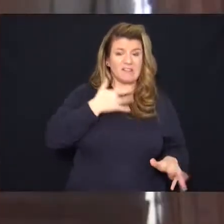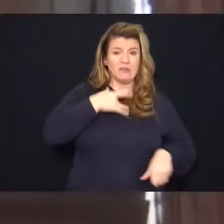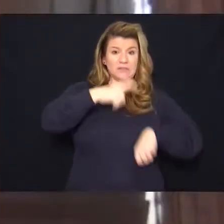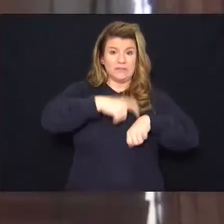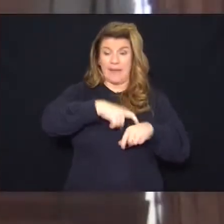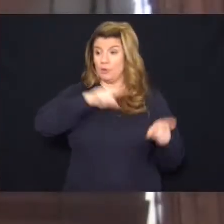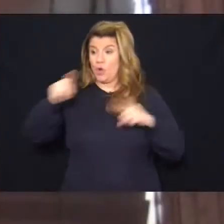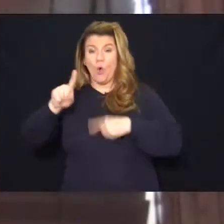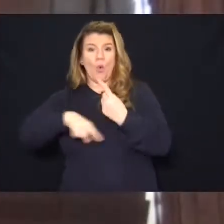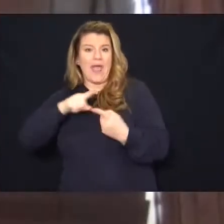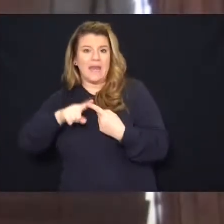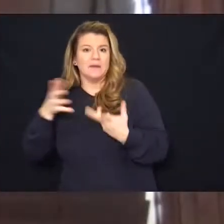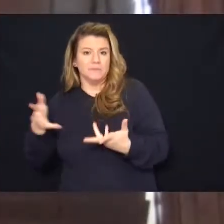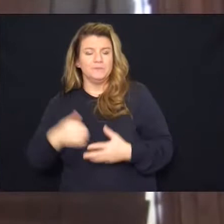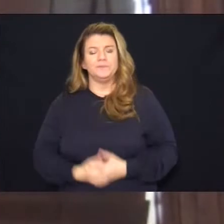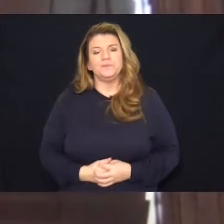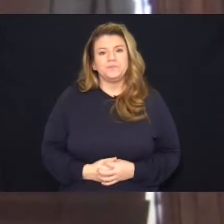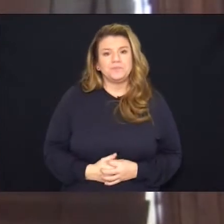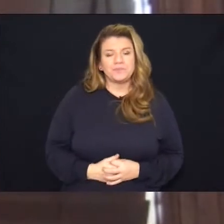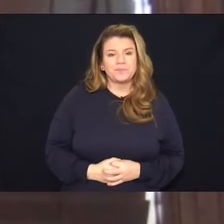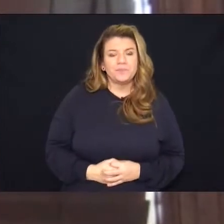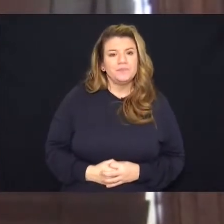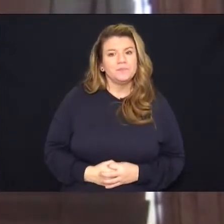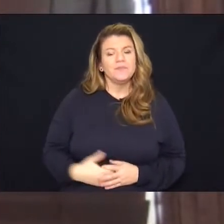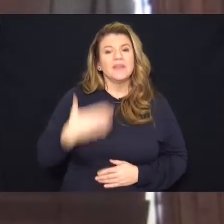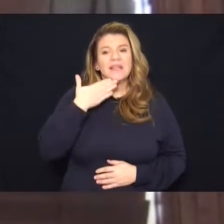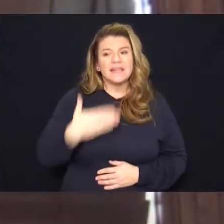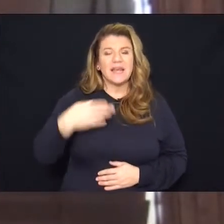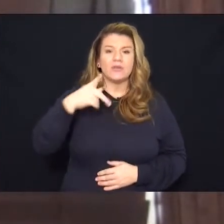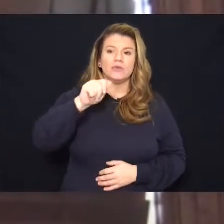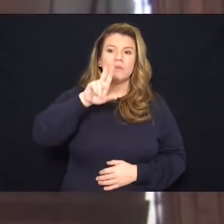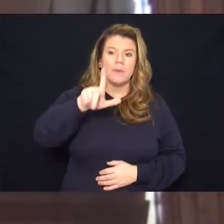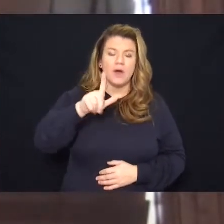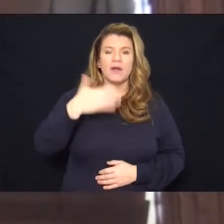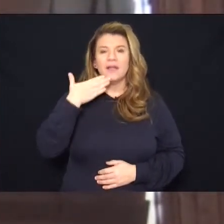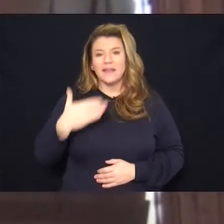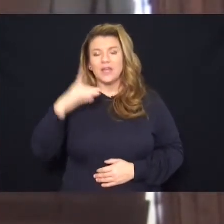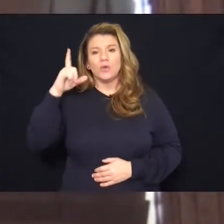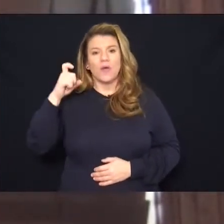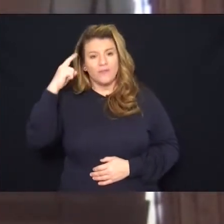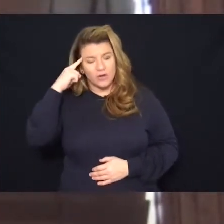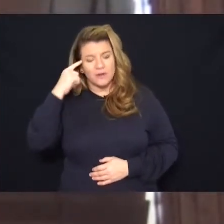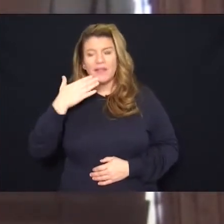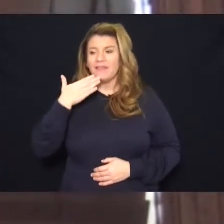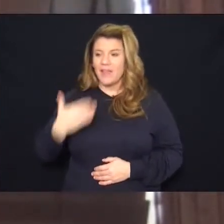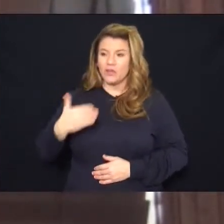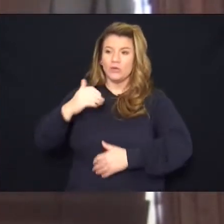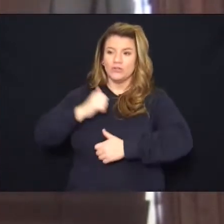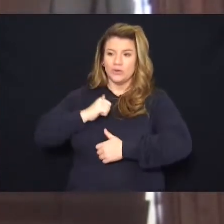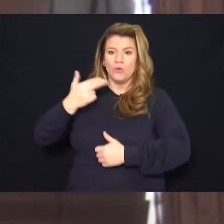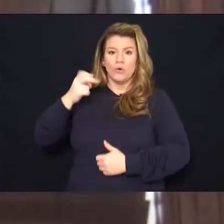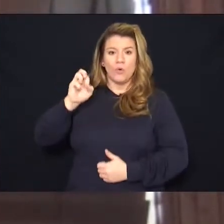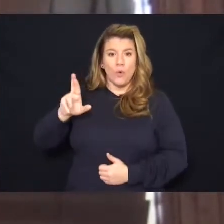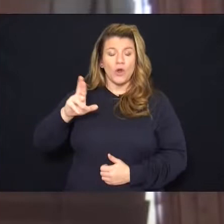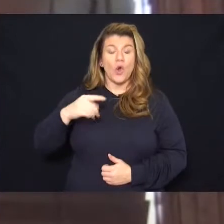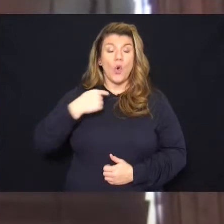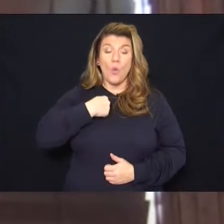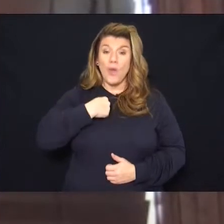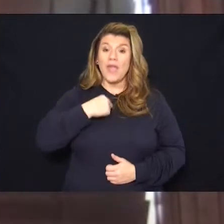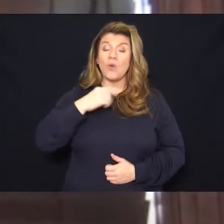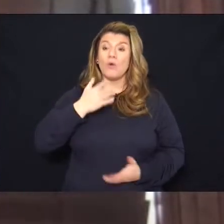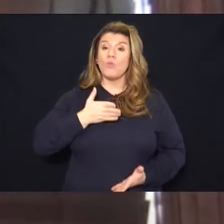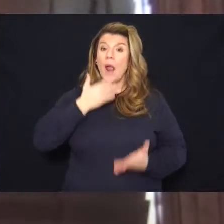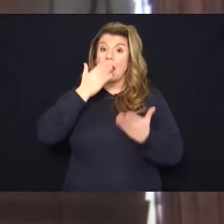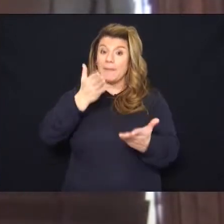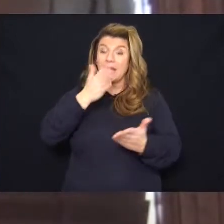Yes, thank you, Paul, and thank you, Governor and Jim. So we would very much recommend for all